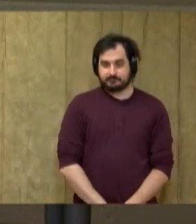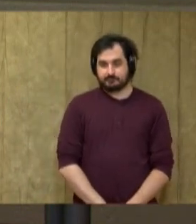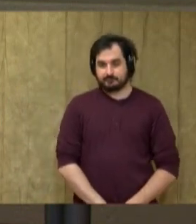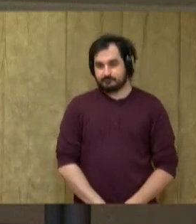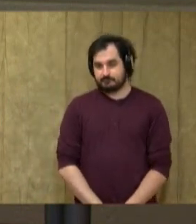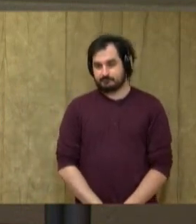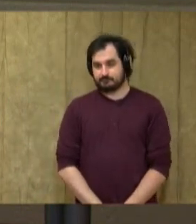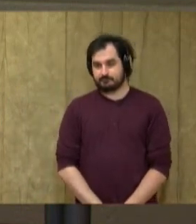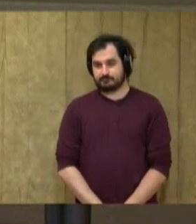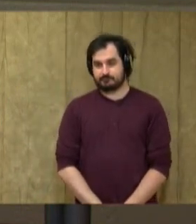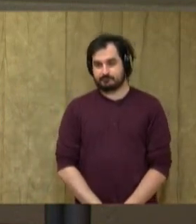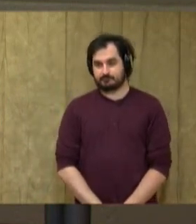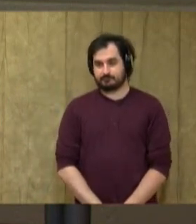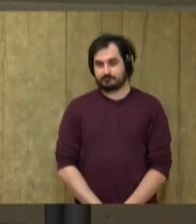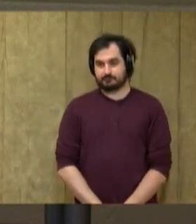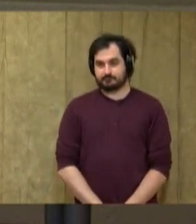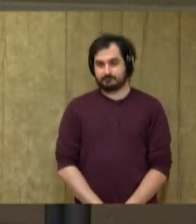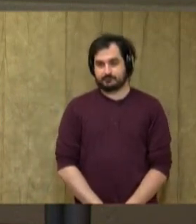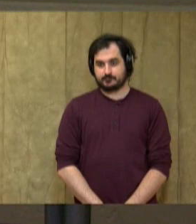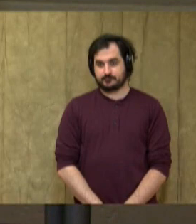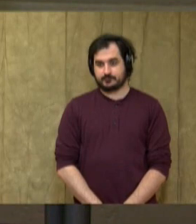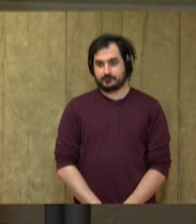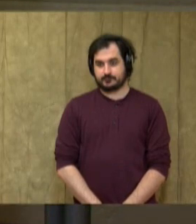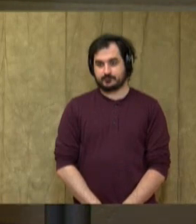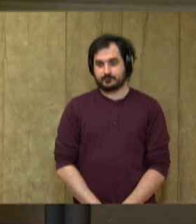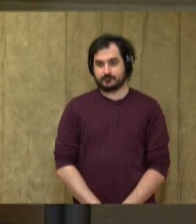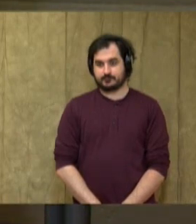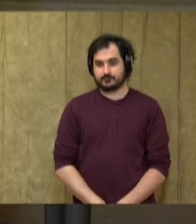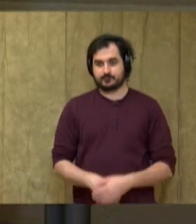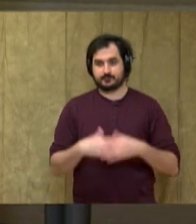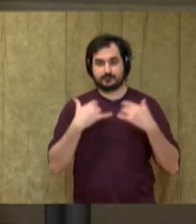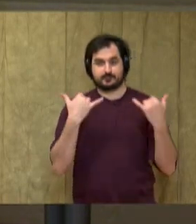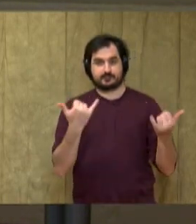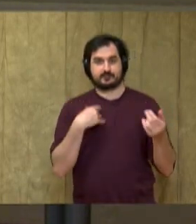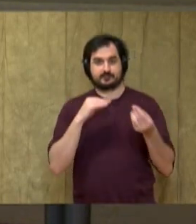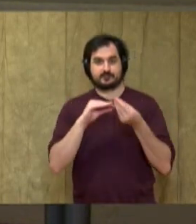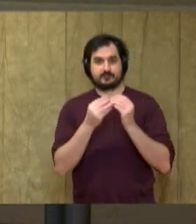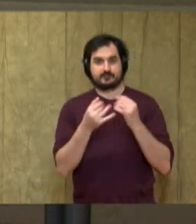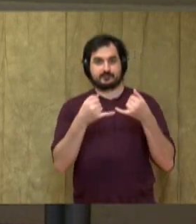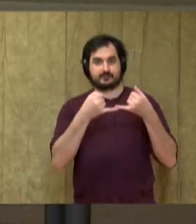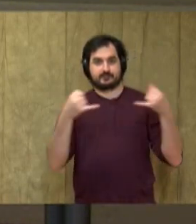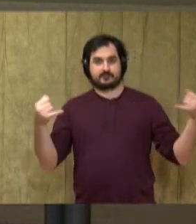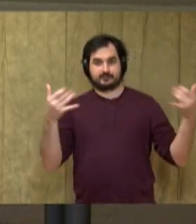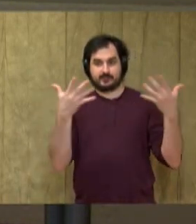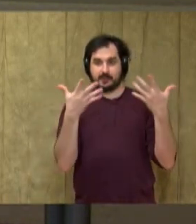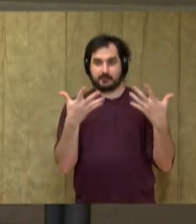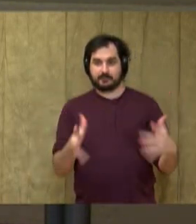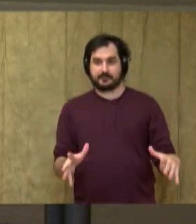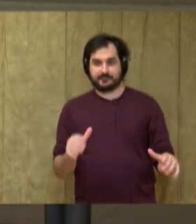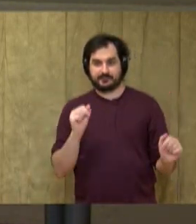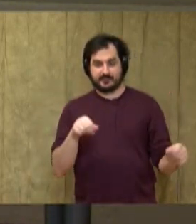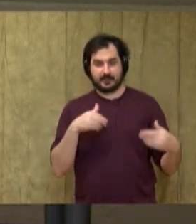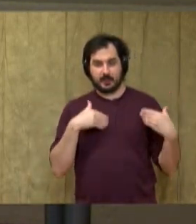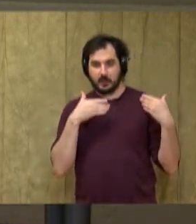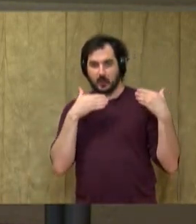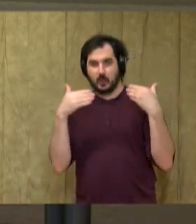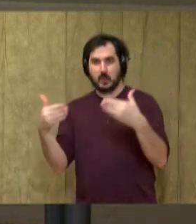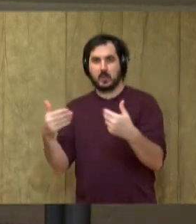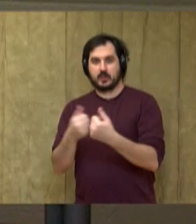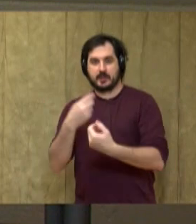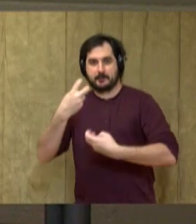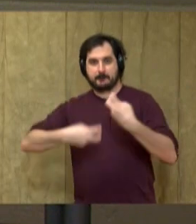and 8/8. So now my number line is complete. I can go on with this problem. So I